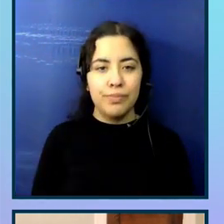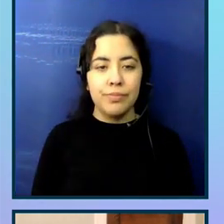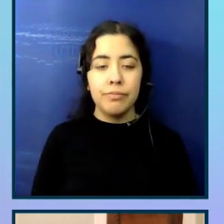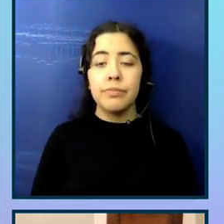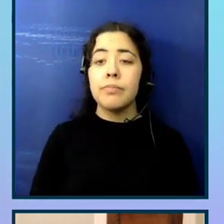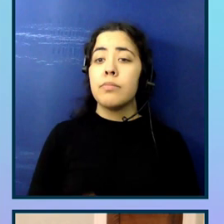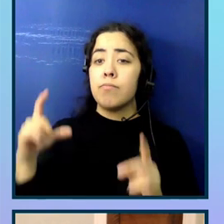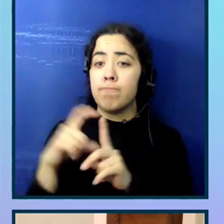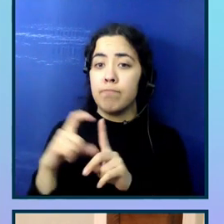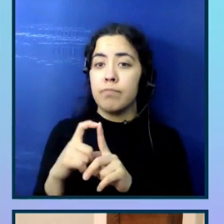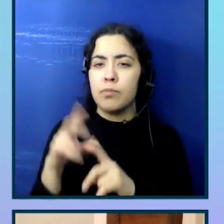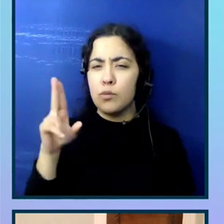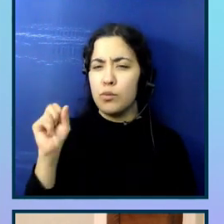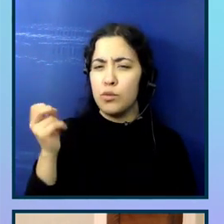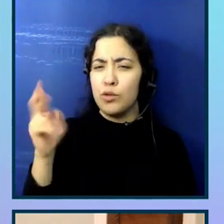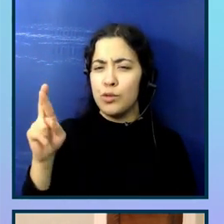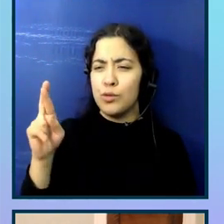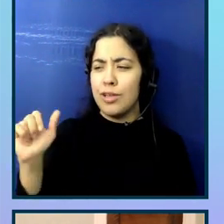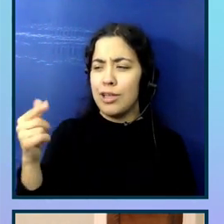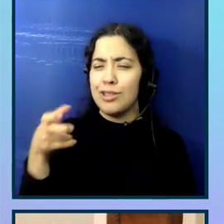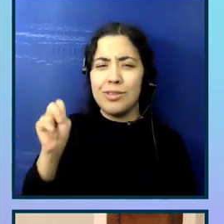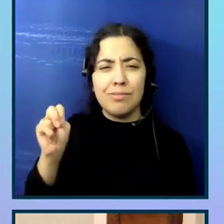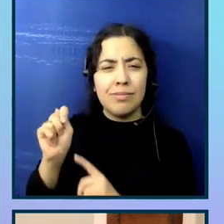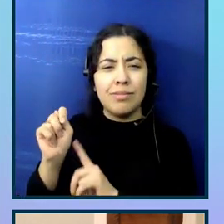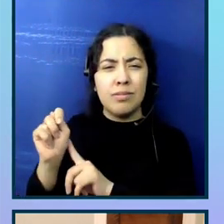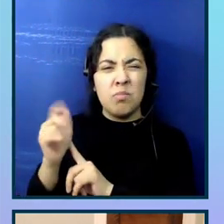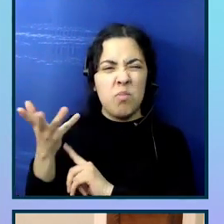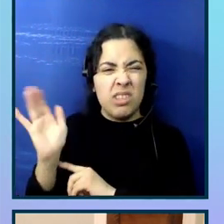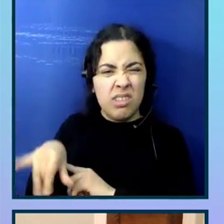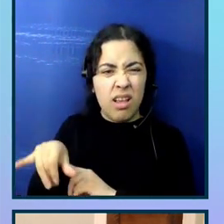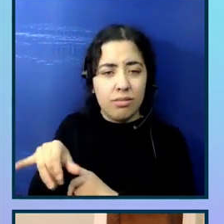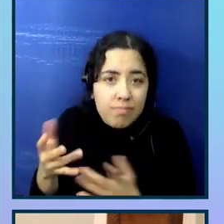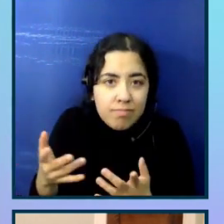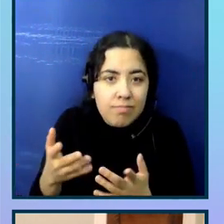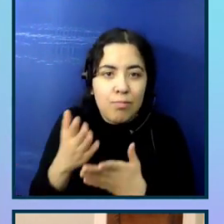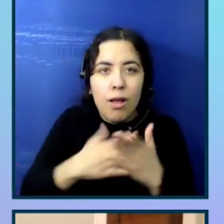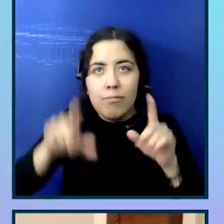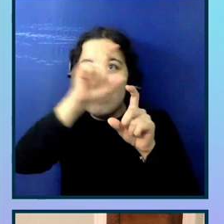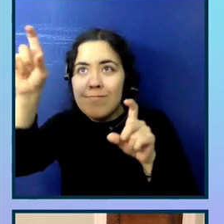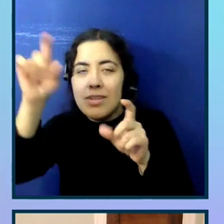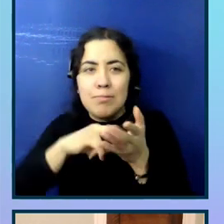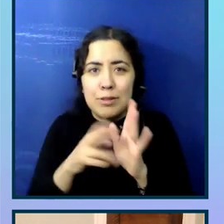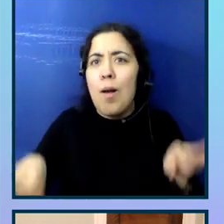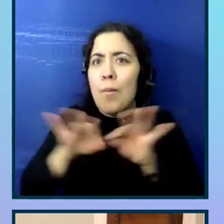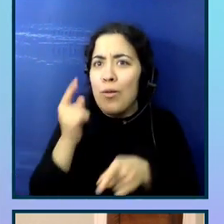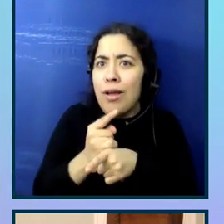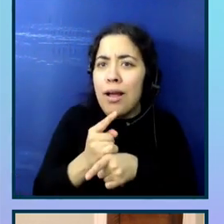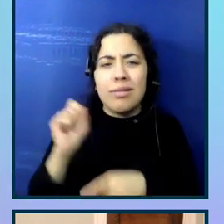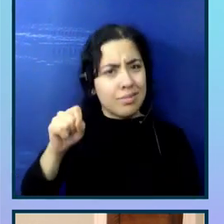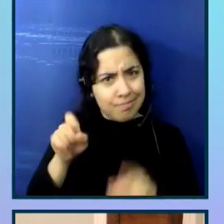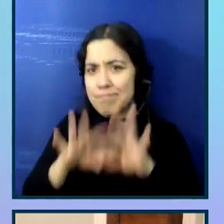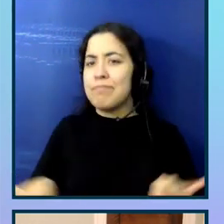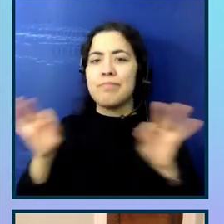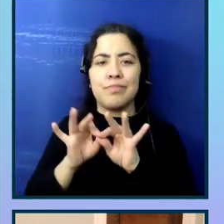So what is a user agent? It is part of my session title, so it must be important. They are very important.